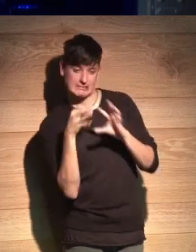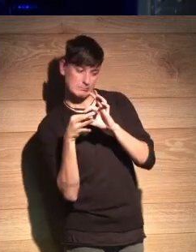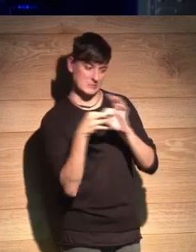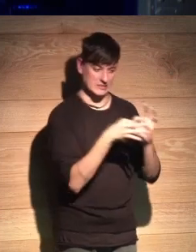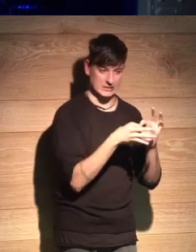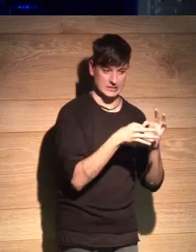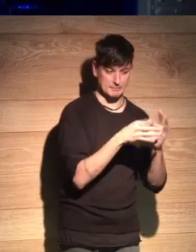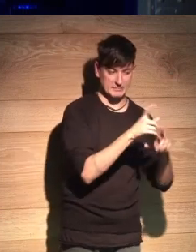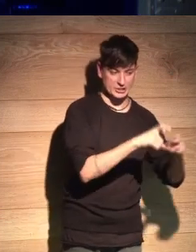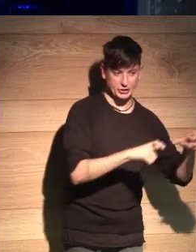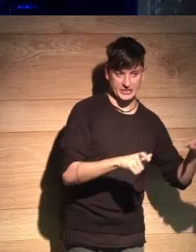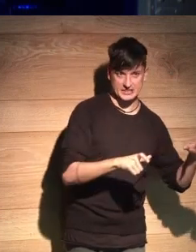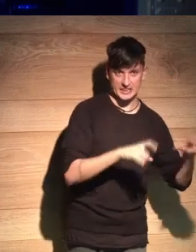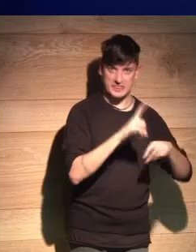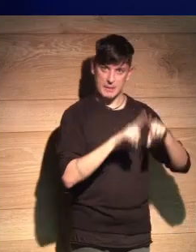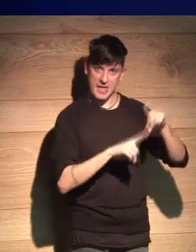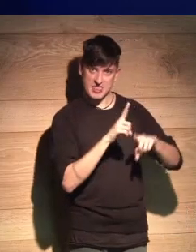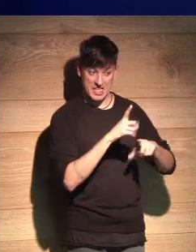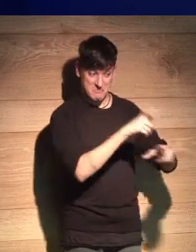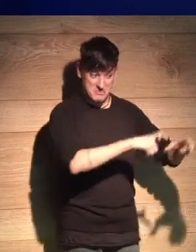that depends on